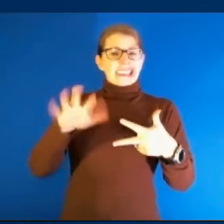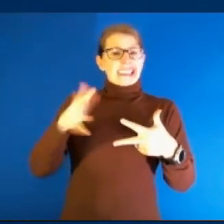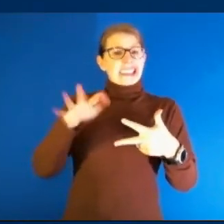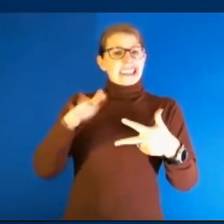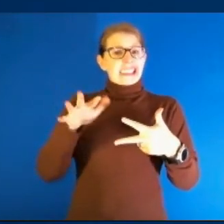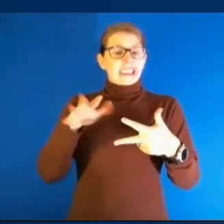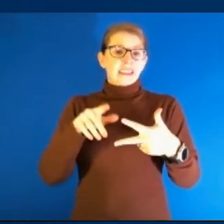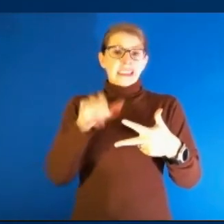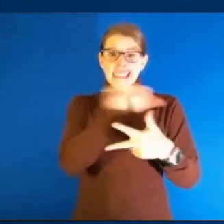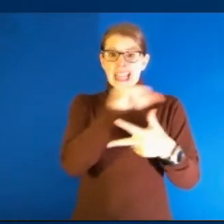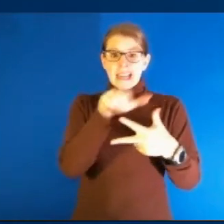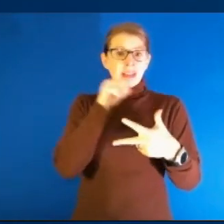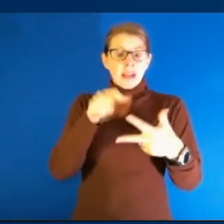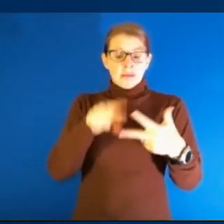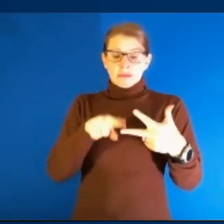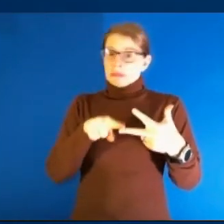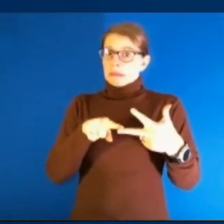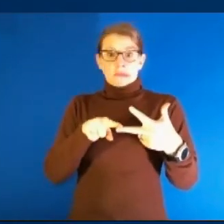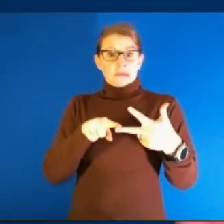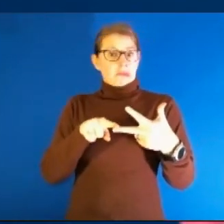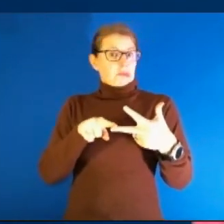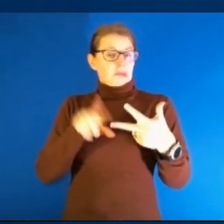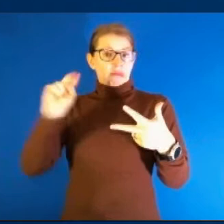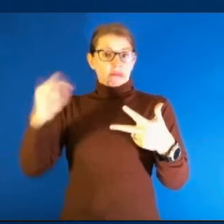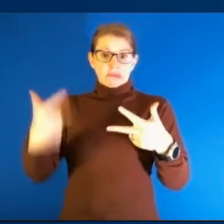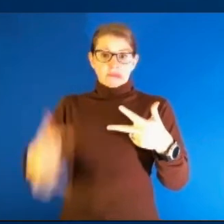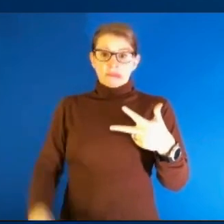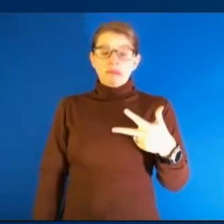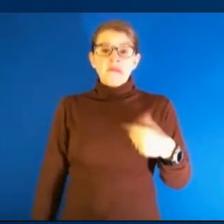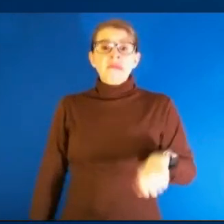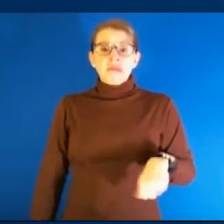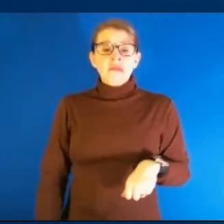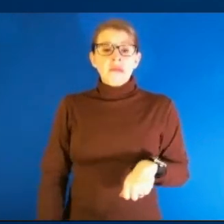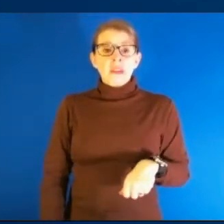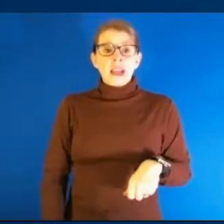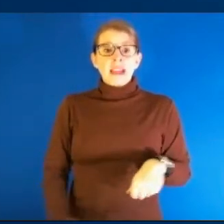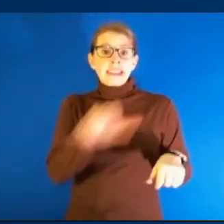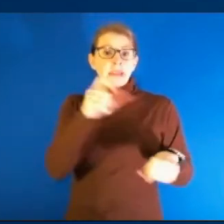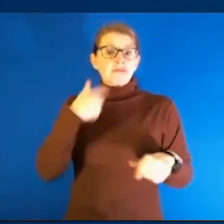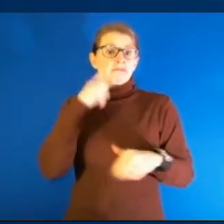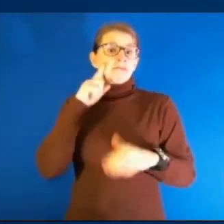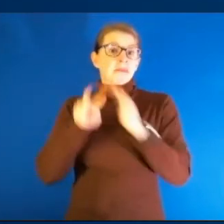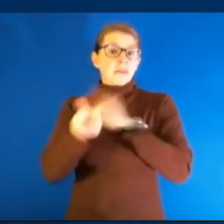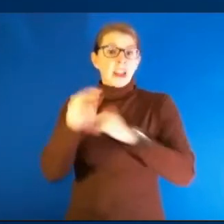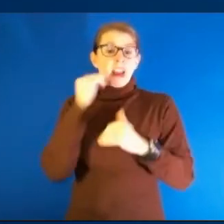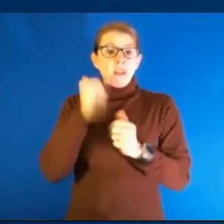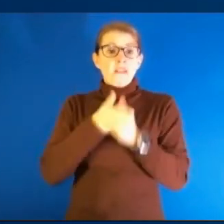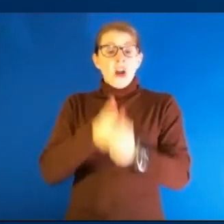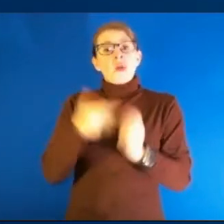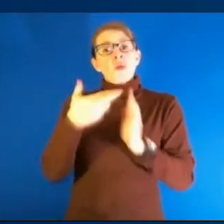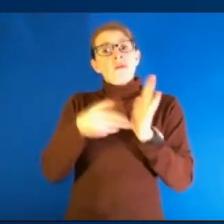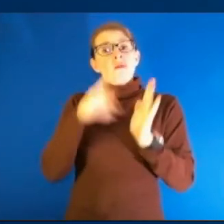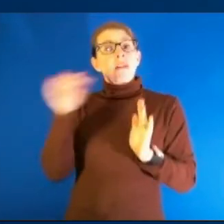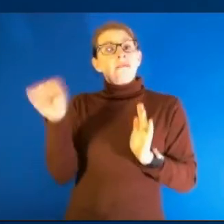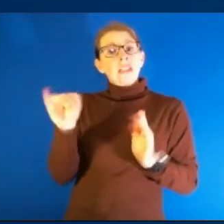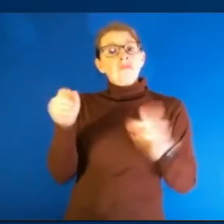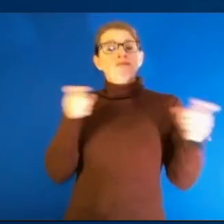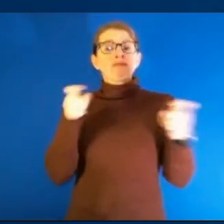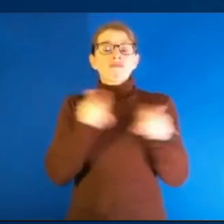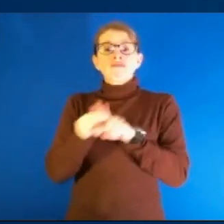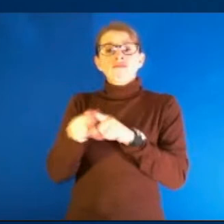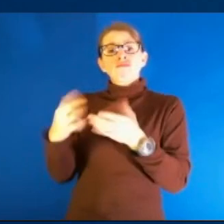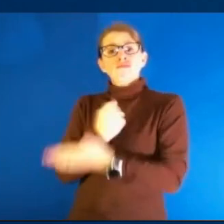that, and the unvaccinated are doing the worst. So it's kind of like what we would predict. If you follow the rules of infection control and you get vaccinated, you do